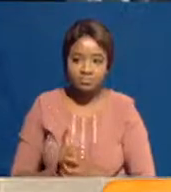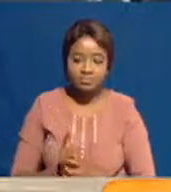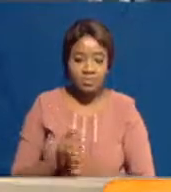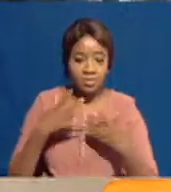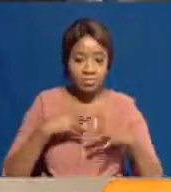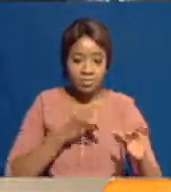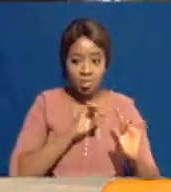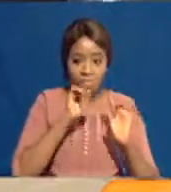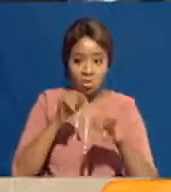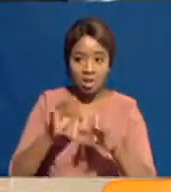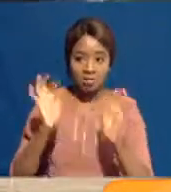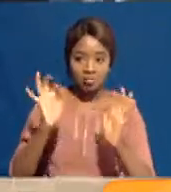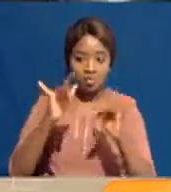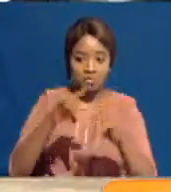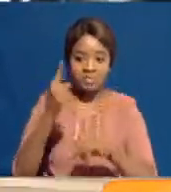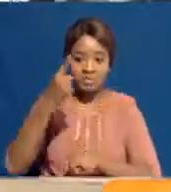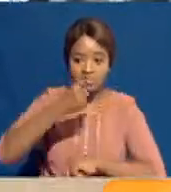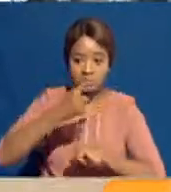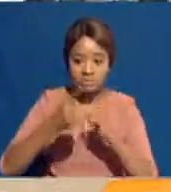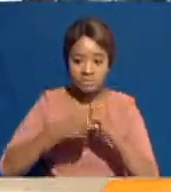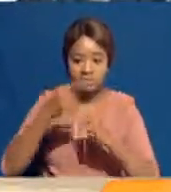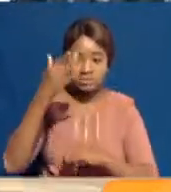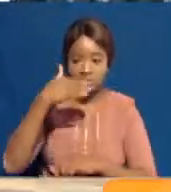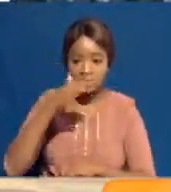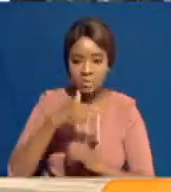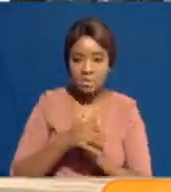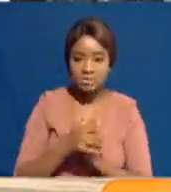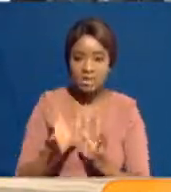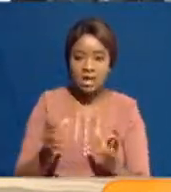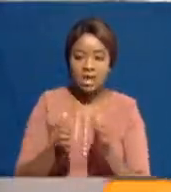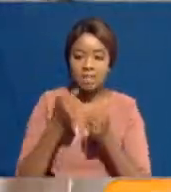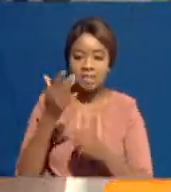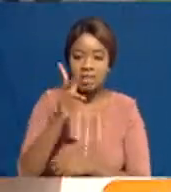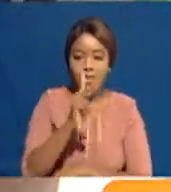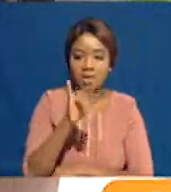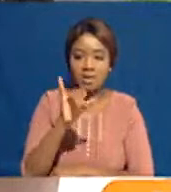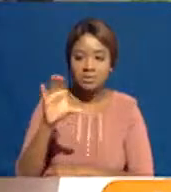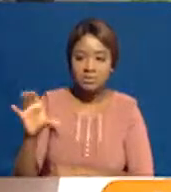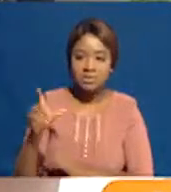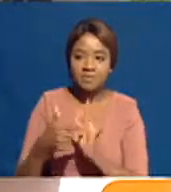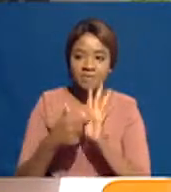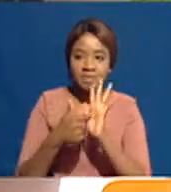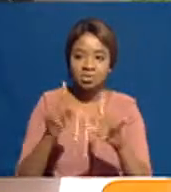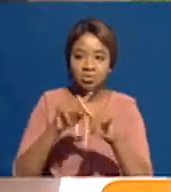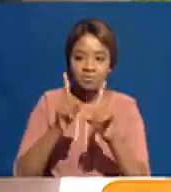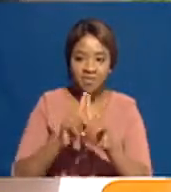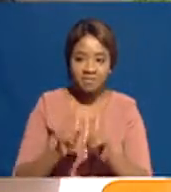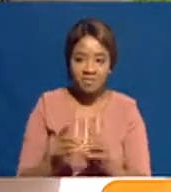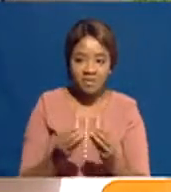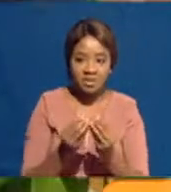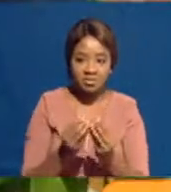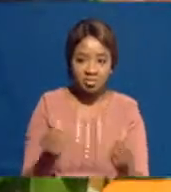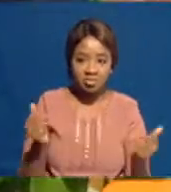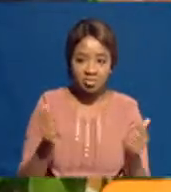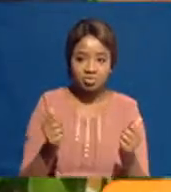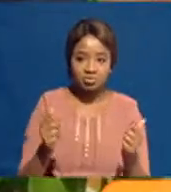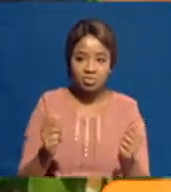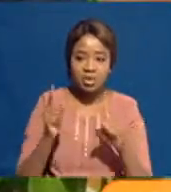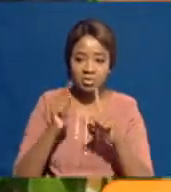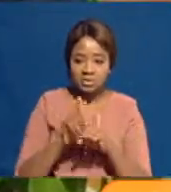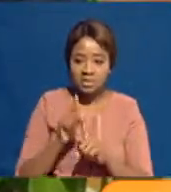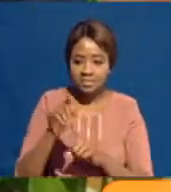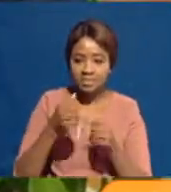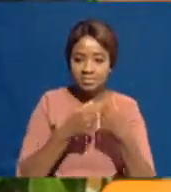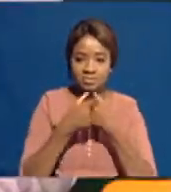the recently held 6th Africa Agri Expo at the KICC showcased various solutions to this and other